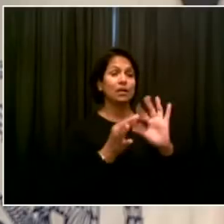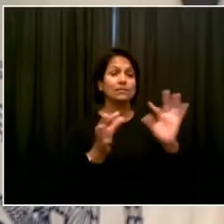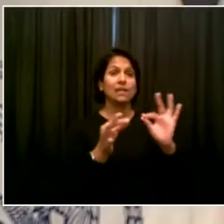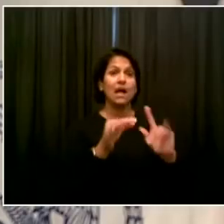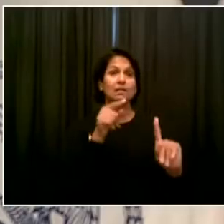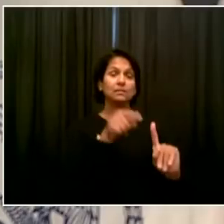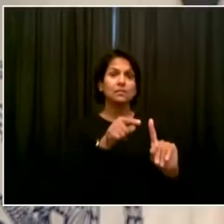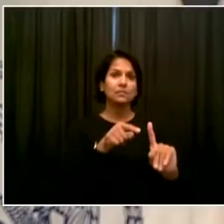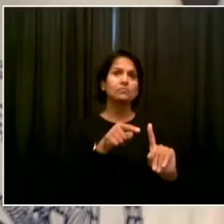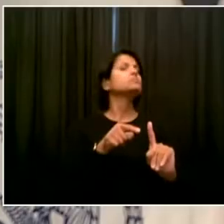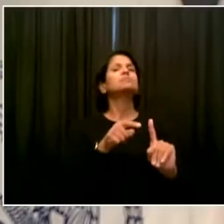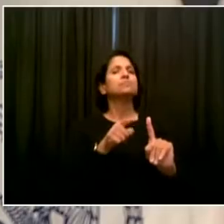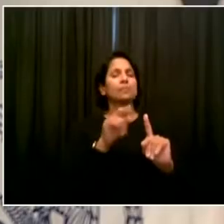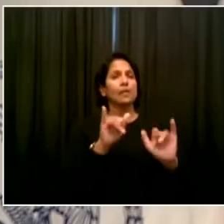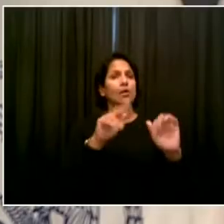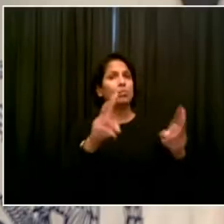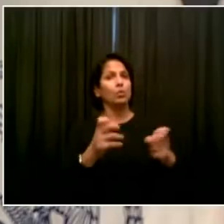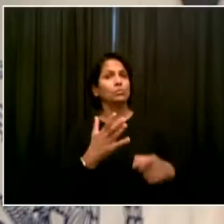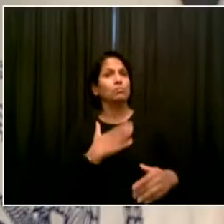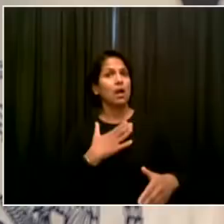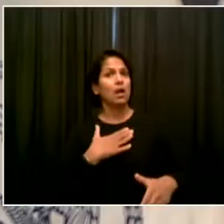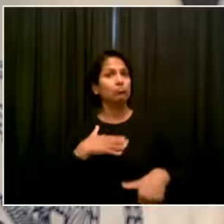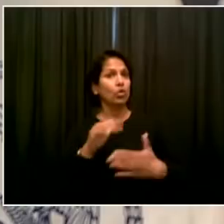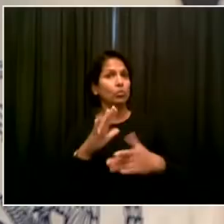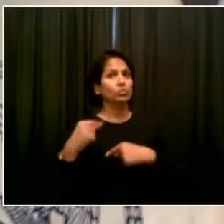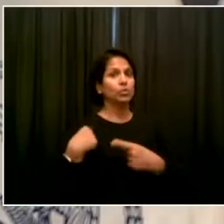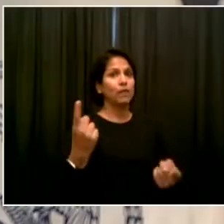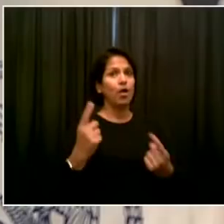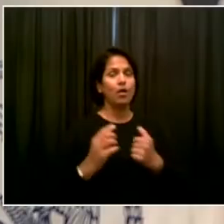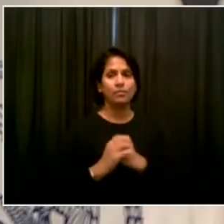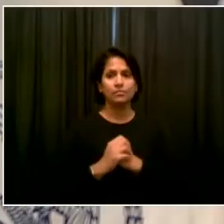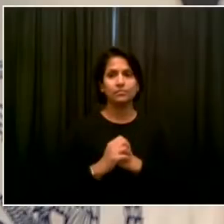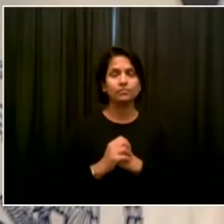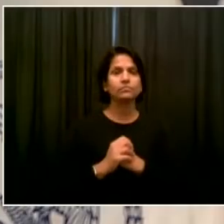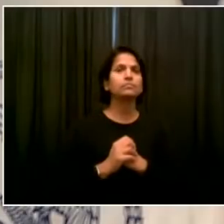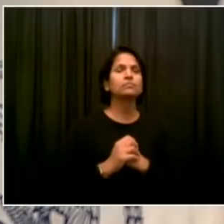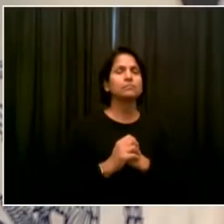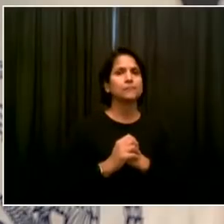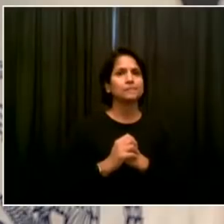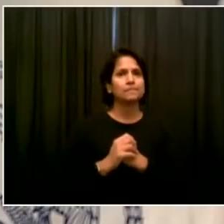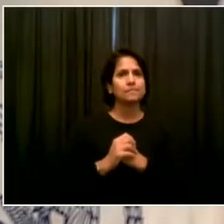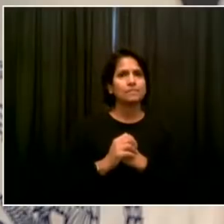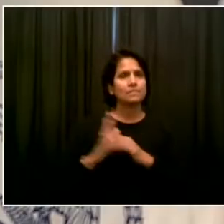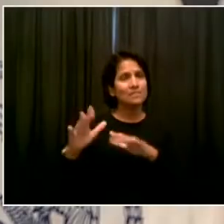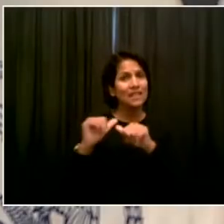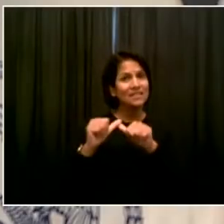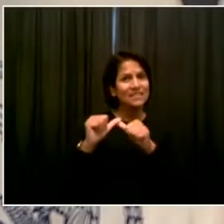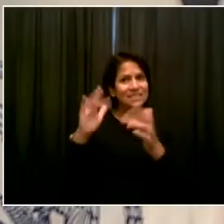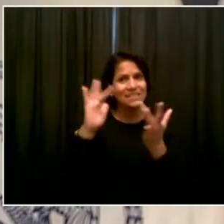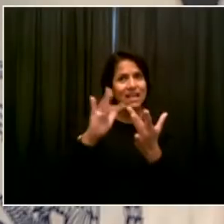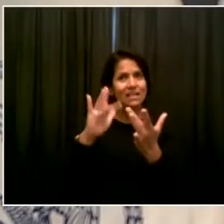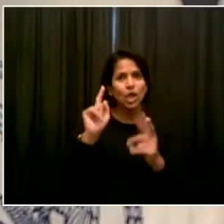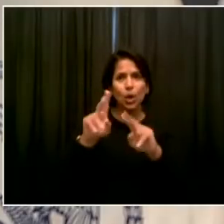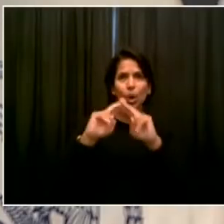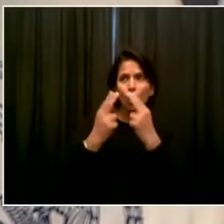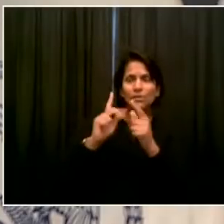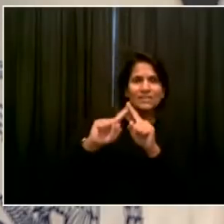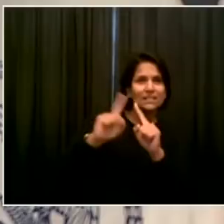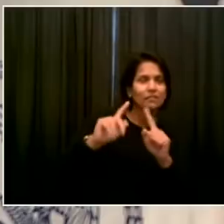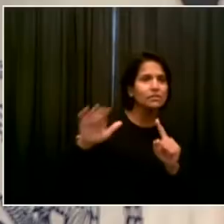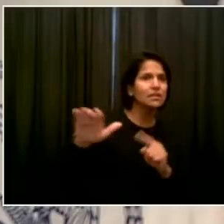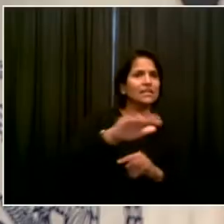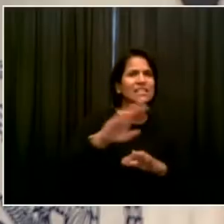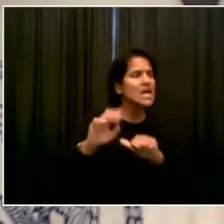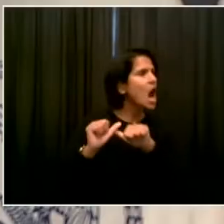The approach we've taken has been in constant communication with a very wide range of our public employee unions